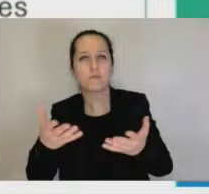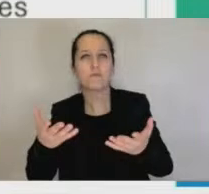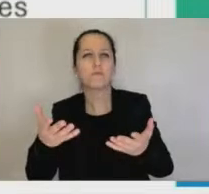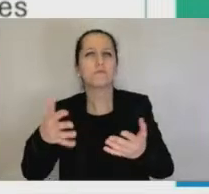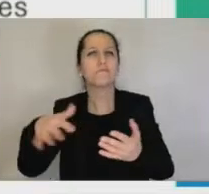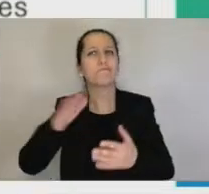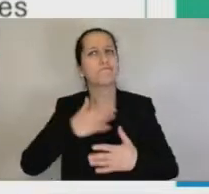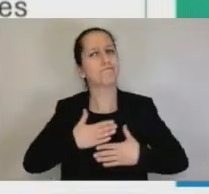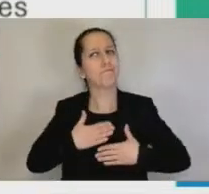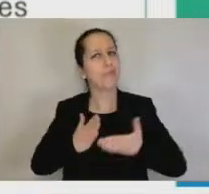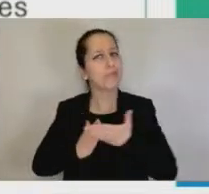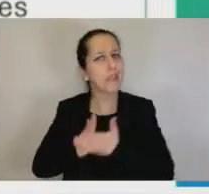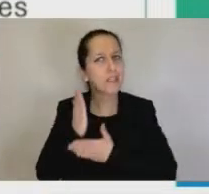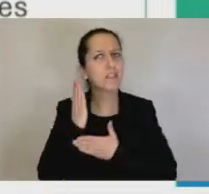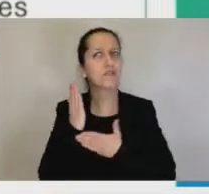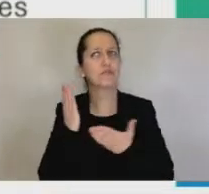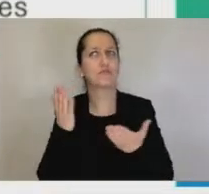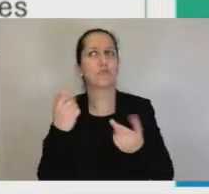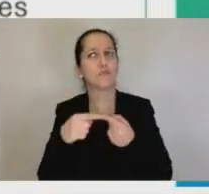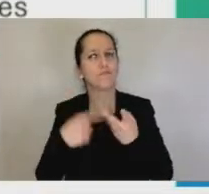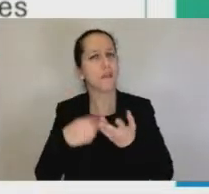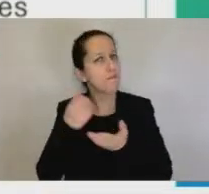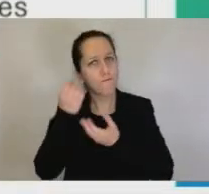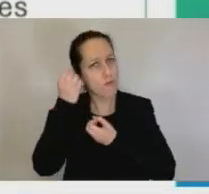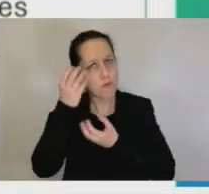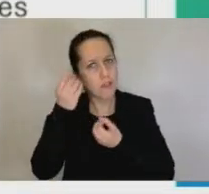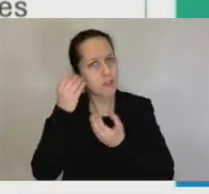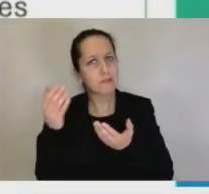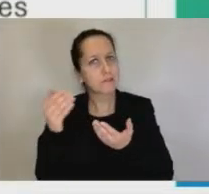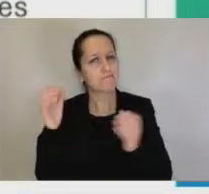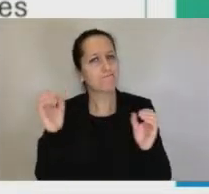information on their rights,